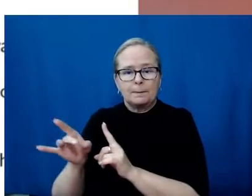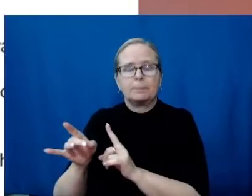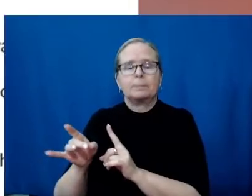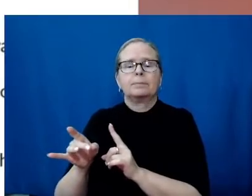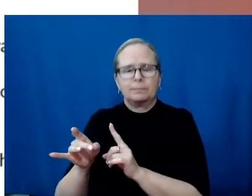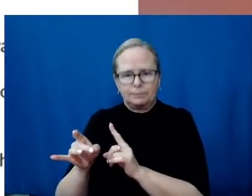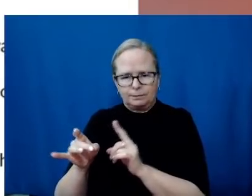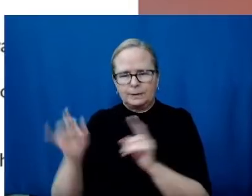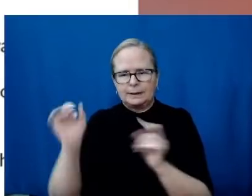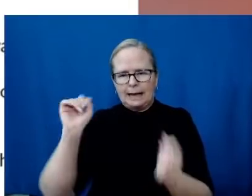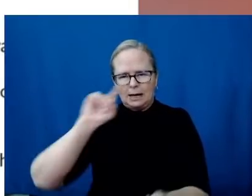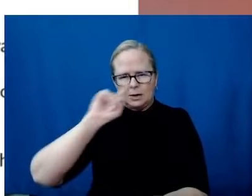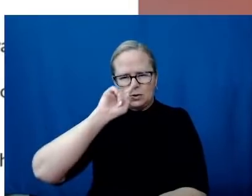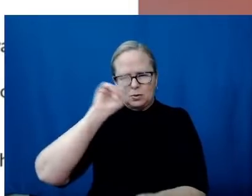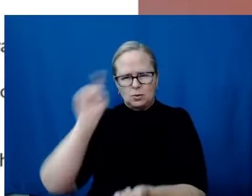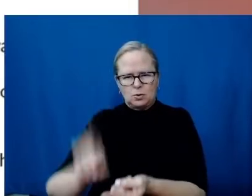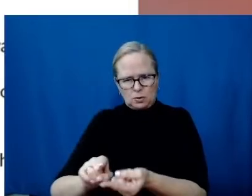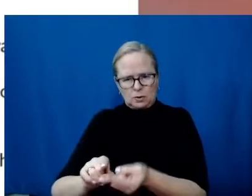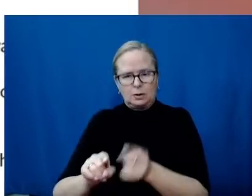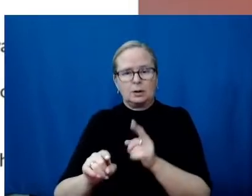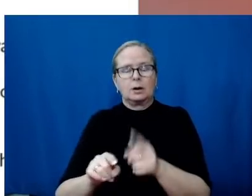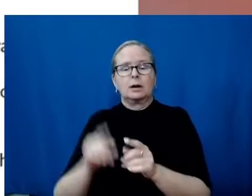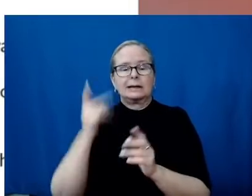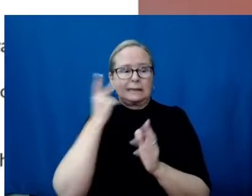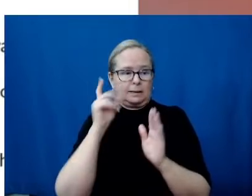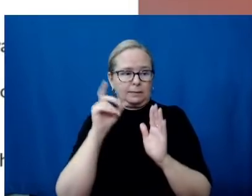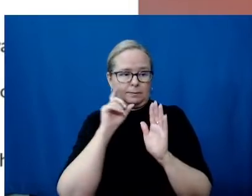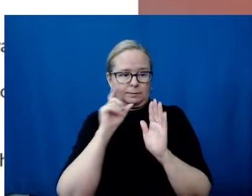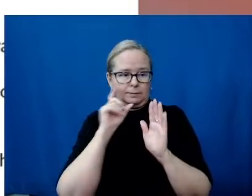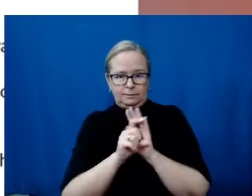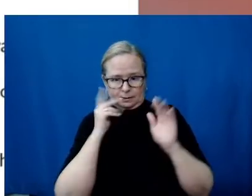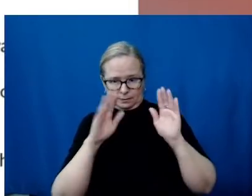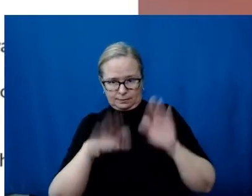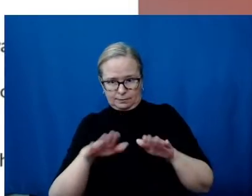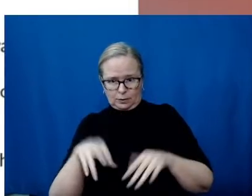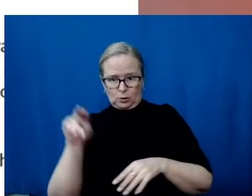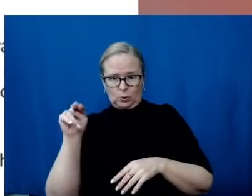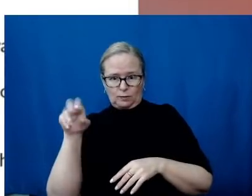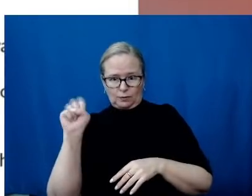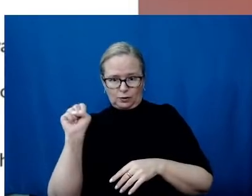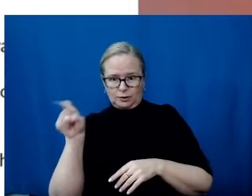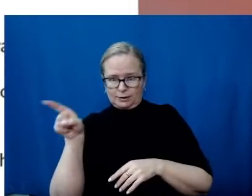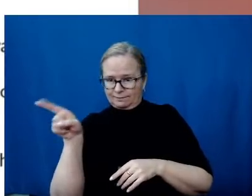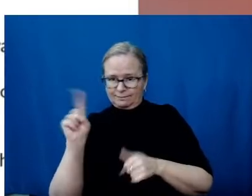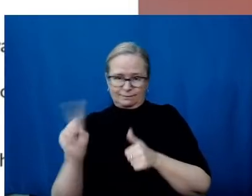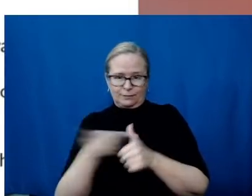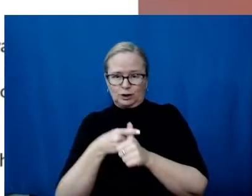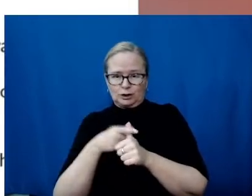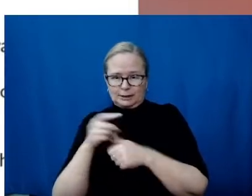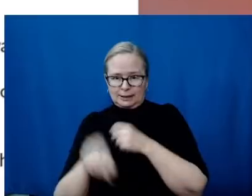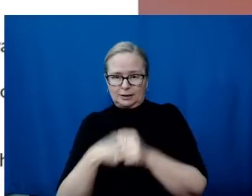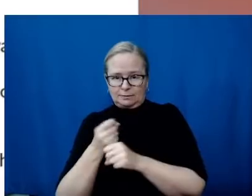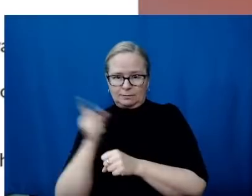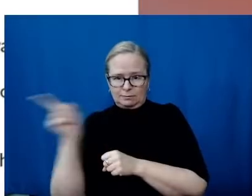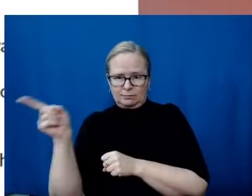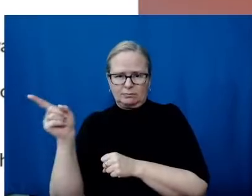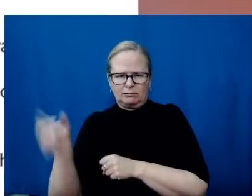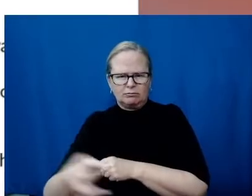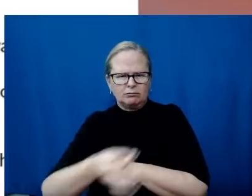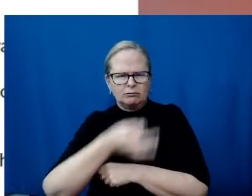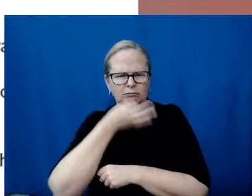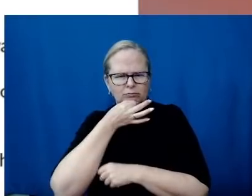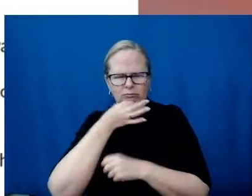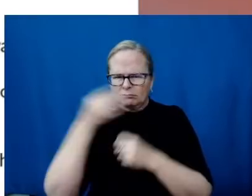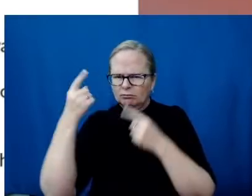principles. Actually, that's illustration from Nova Scotia during the first year of the pandemic. They were very successful in using